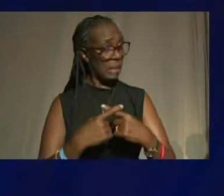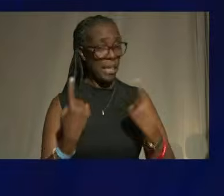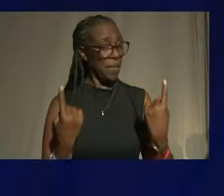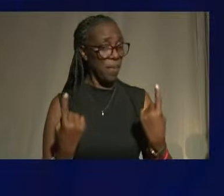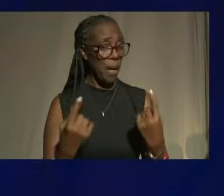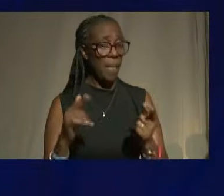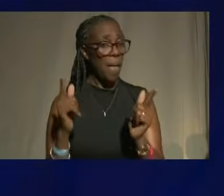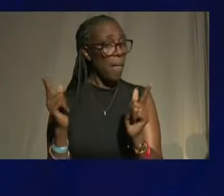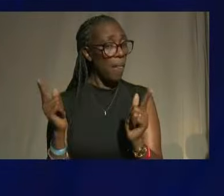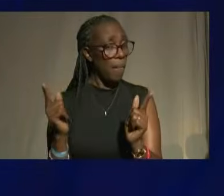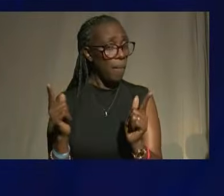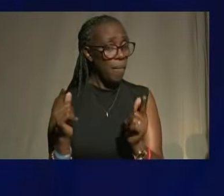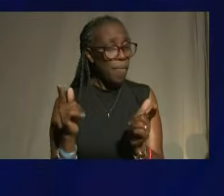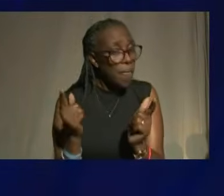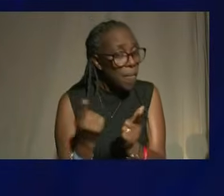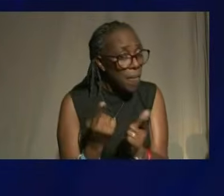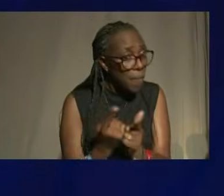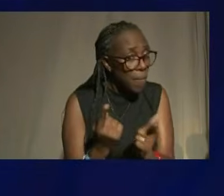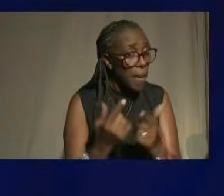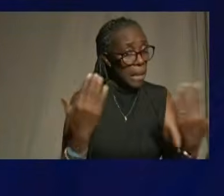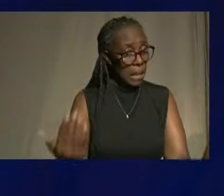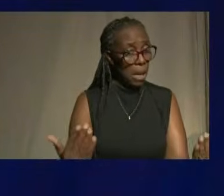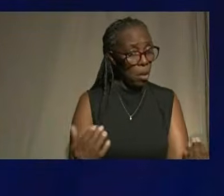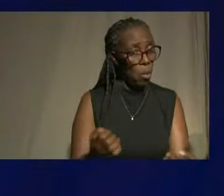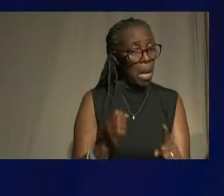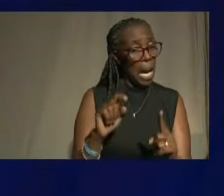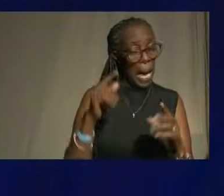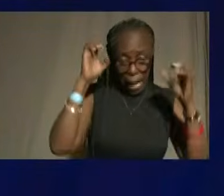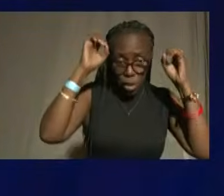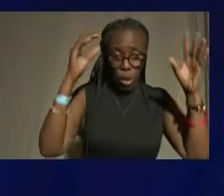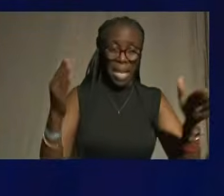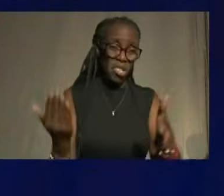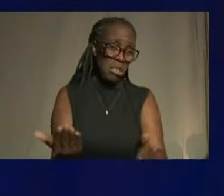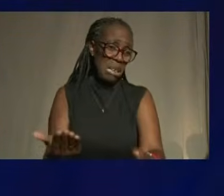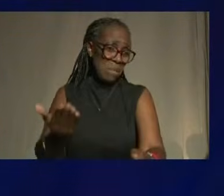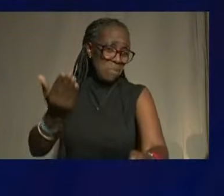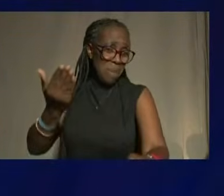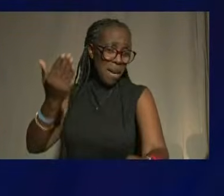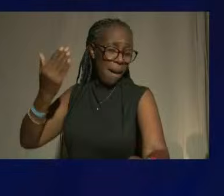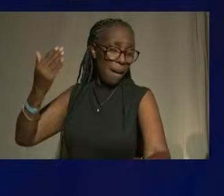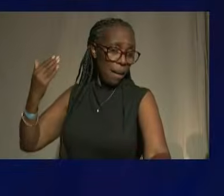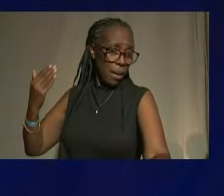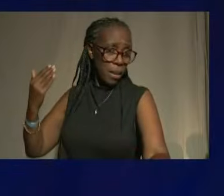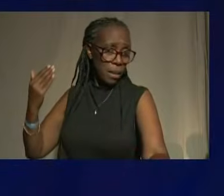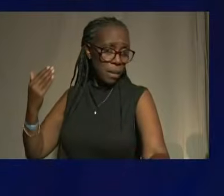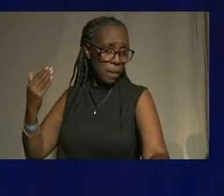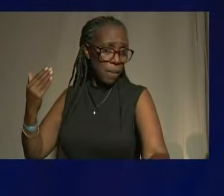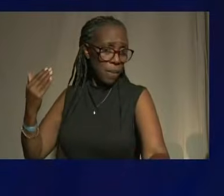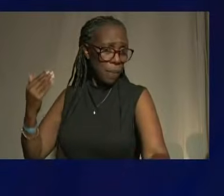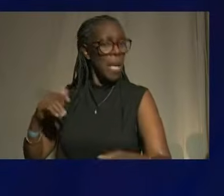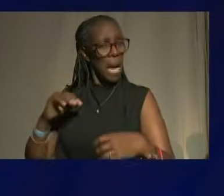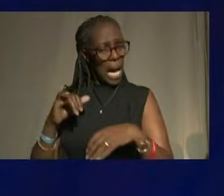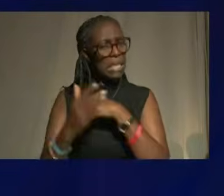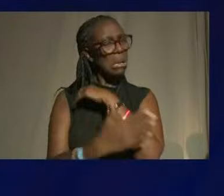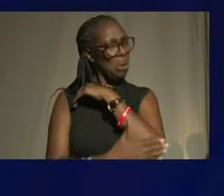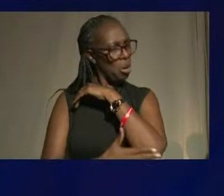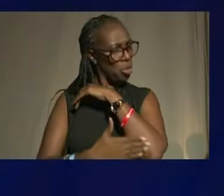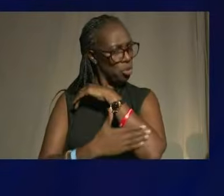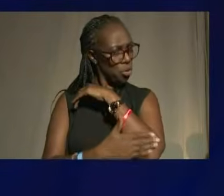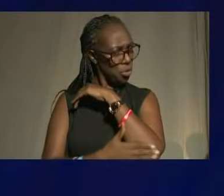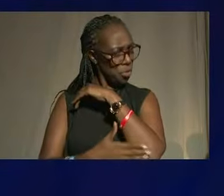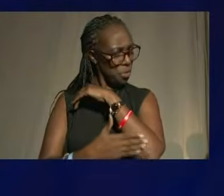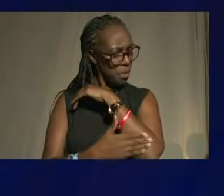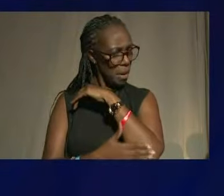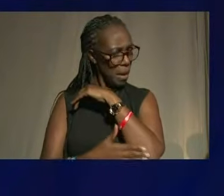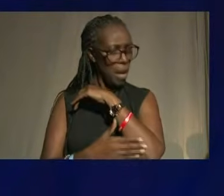reading education, to the point that education is behind. We are celebrating as a country five subjects being